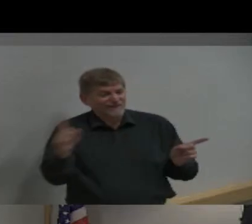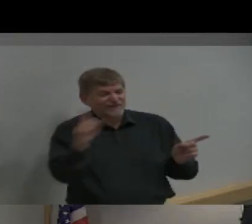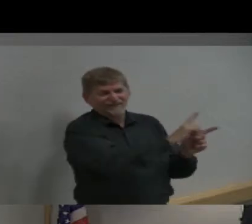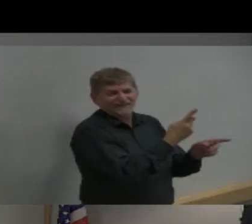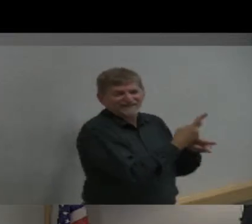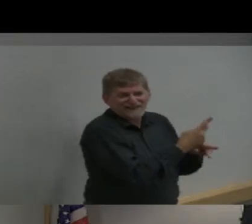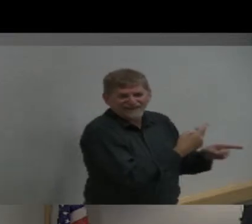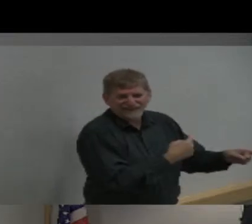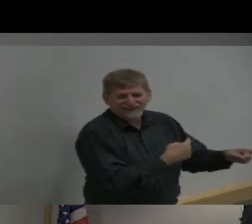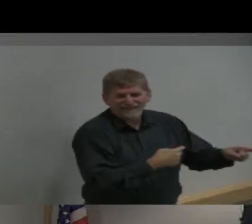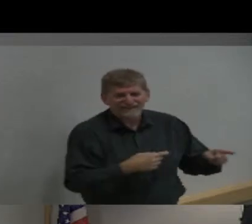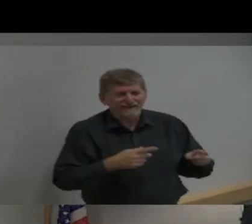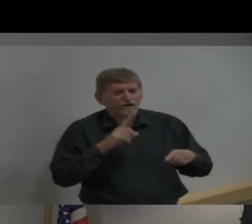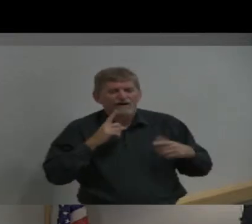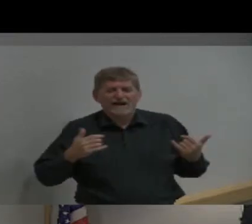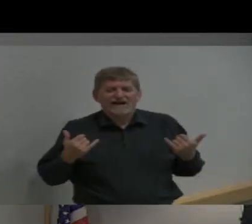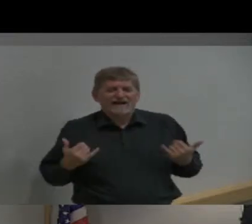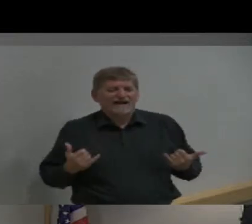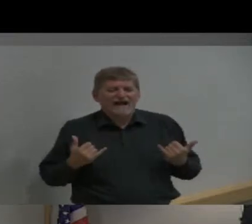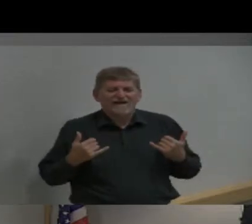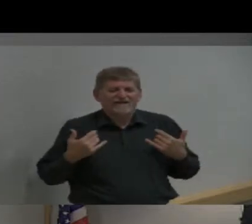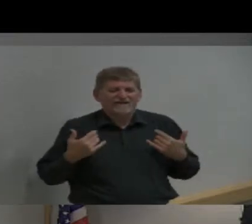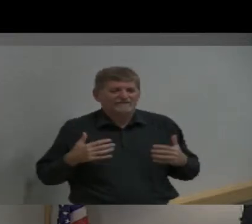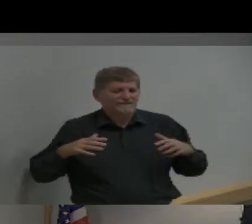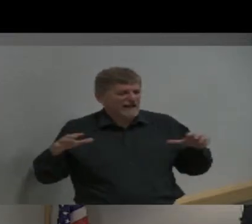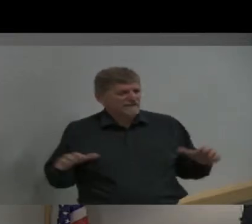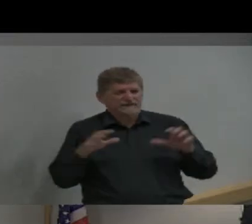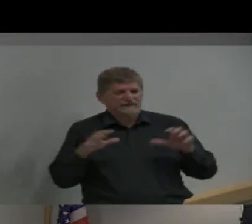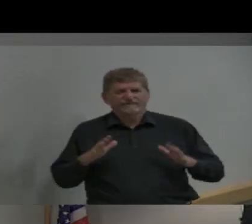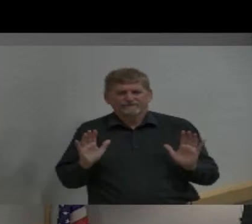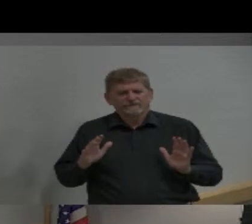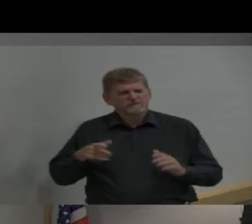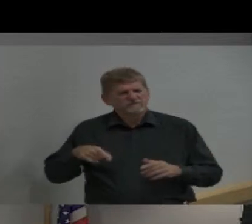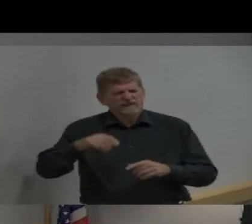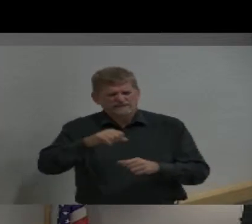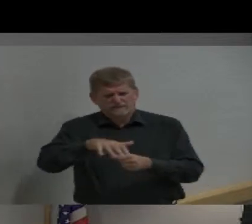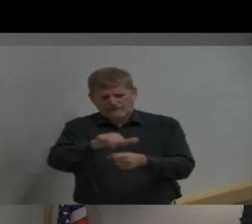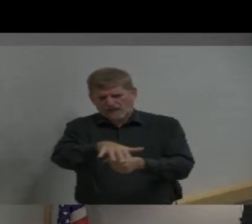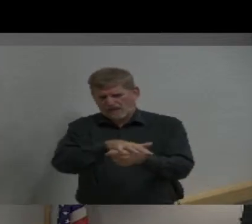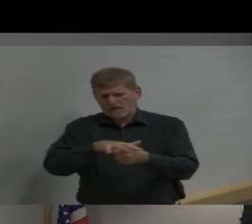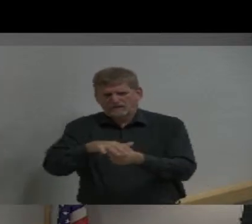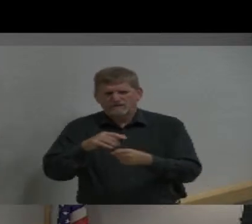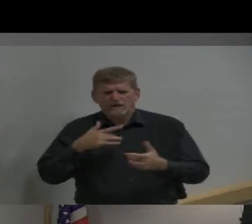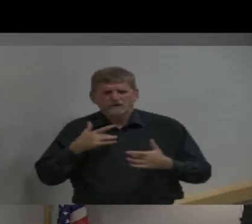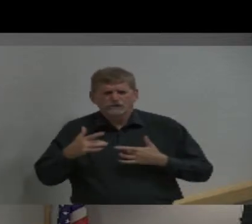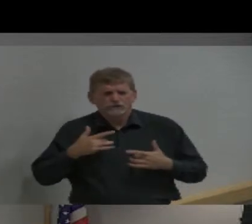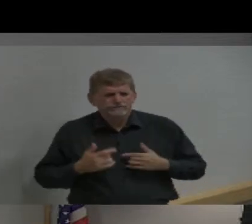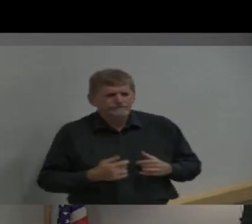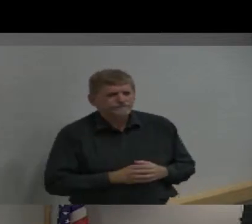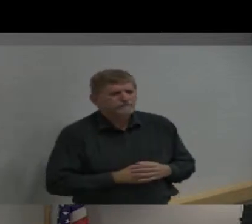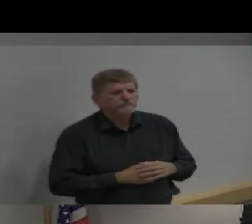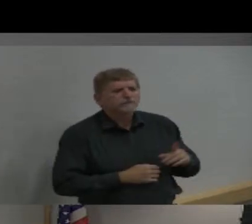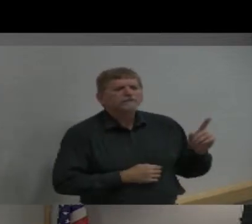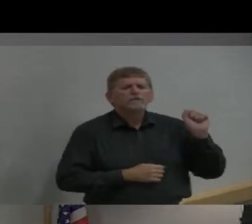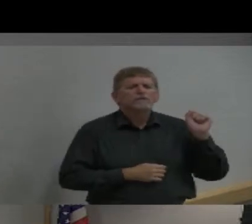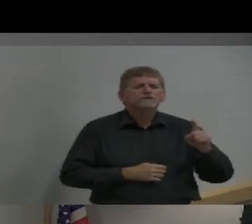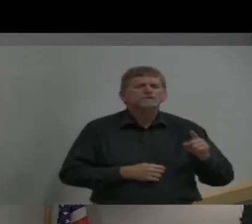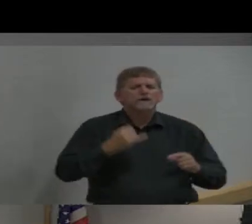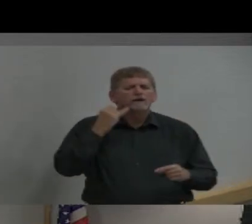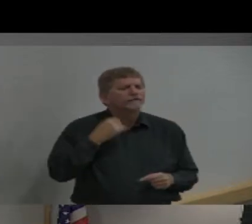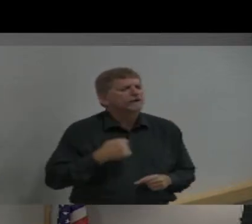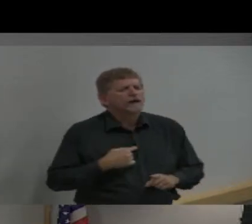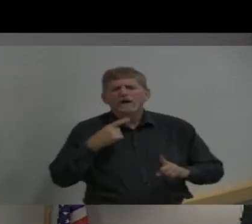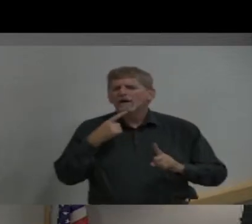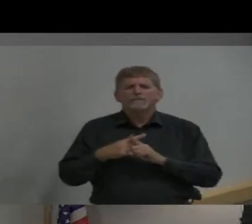active area of concern as well. So if somebody tests positive and has nowhere to go, do we still